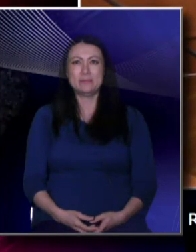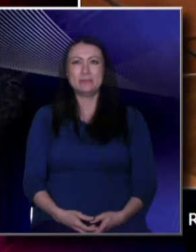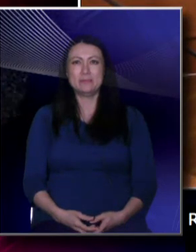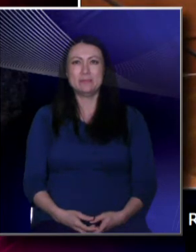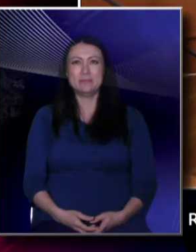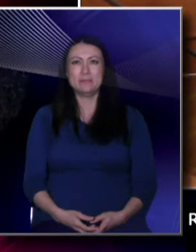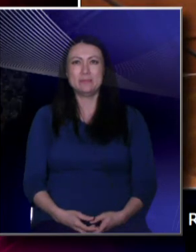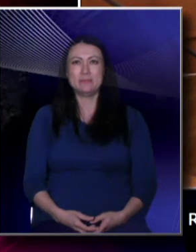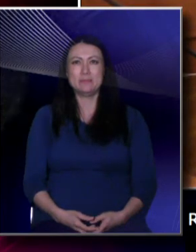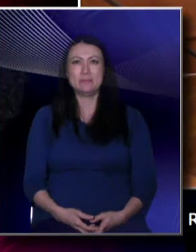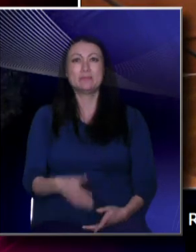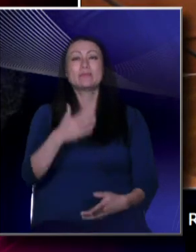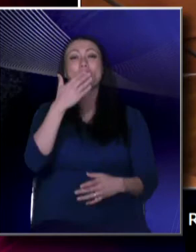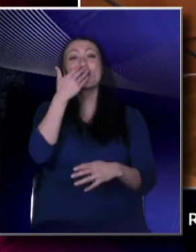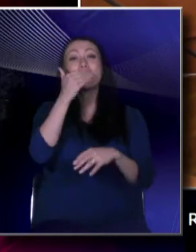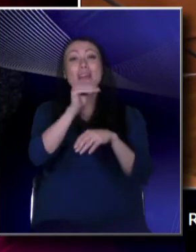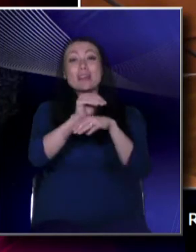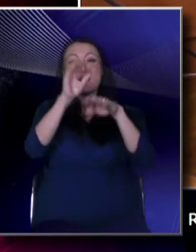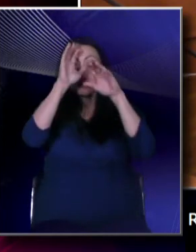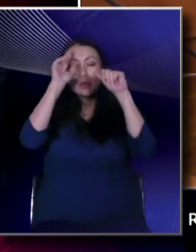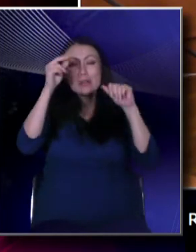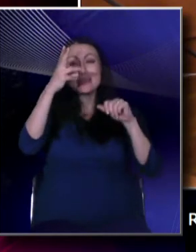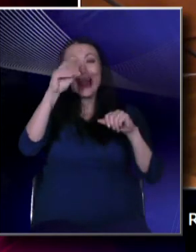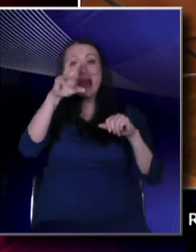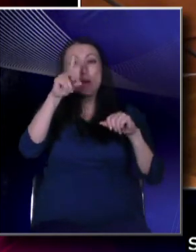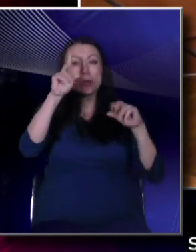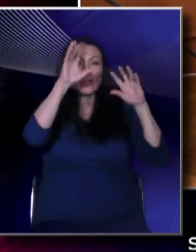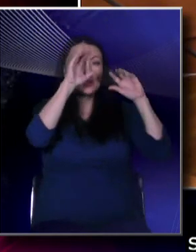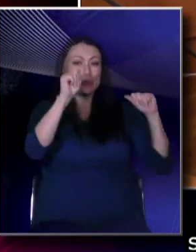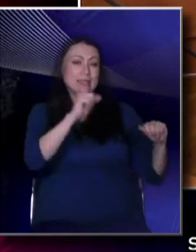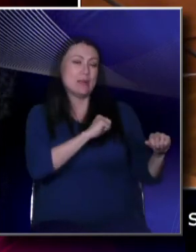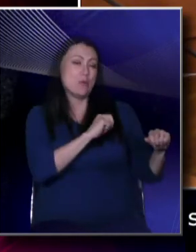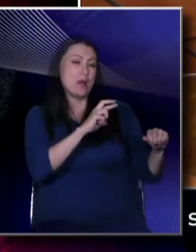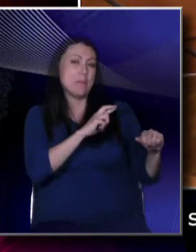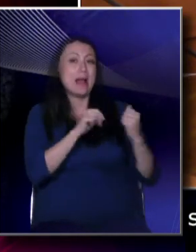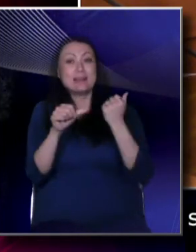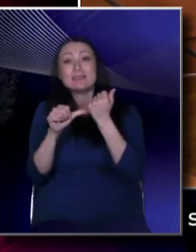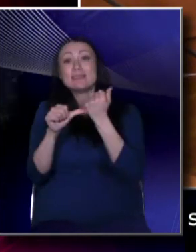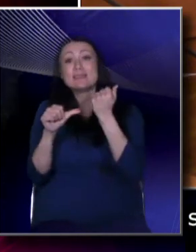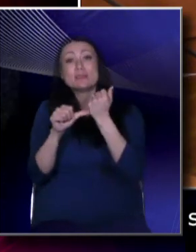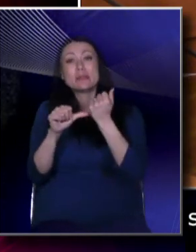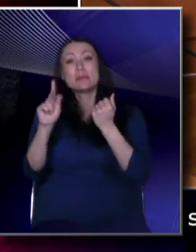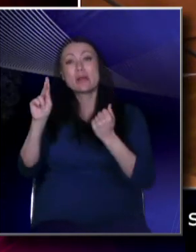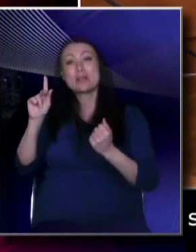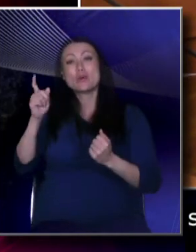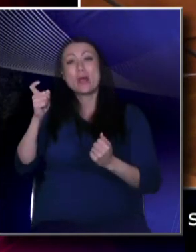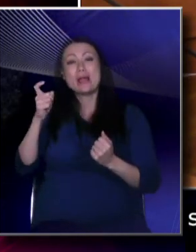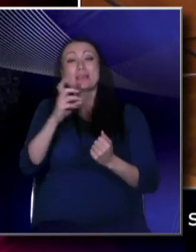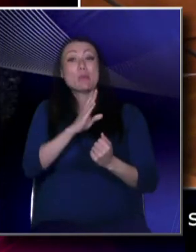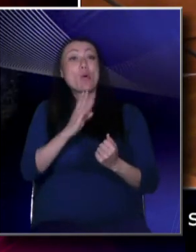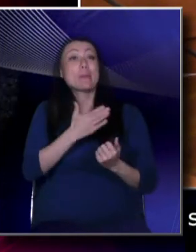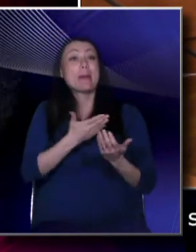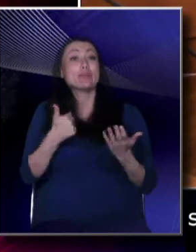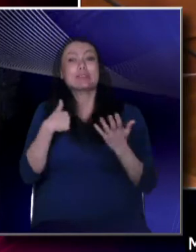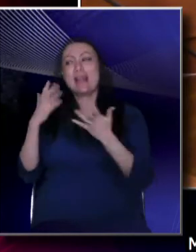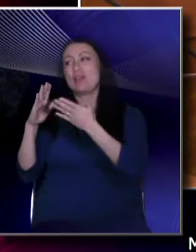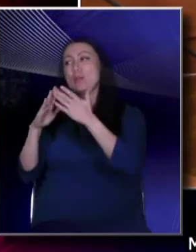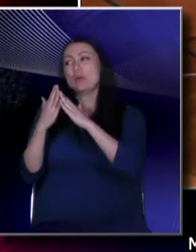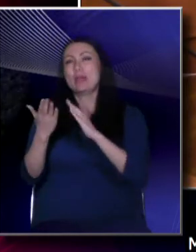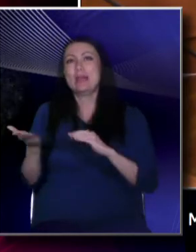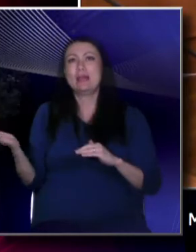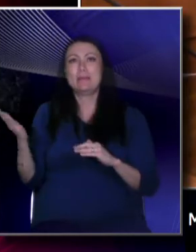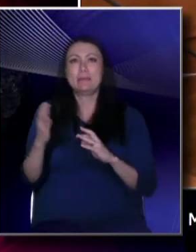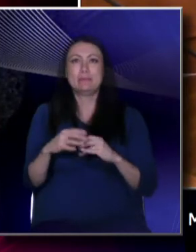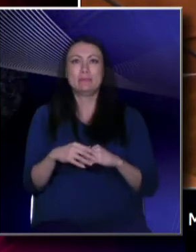Good evening, President Howard, Superintendent Reichman, Assistant Superintendent Rex, board members, and the rest of the community.